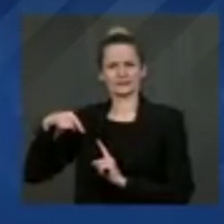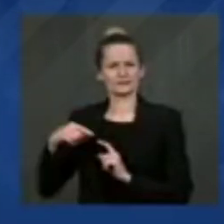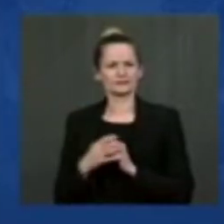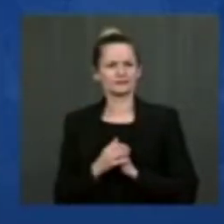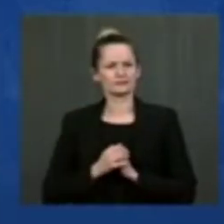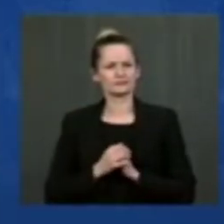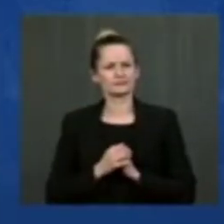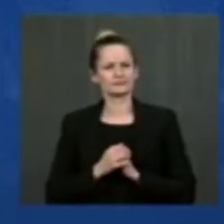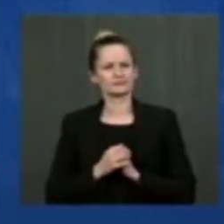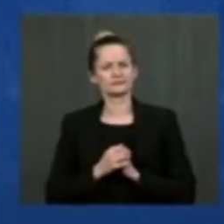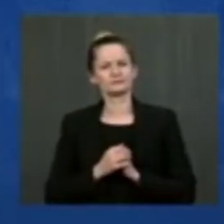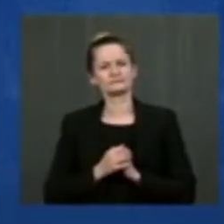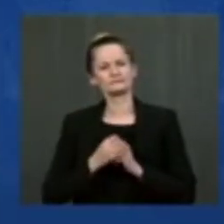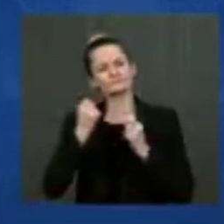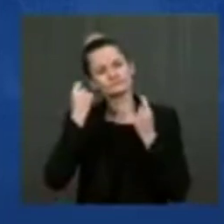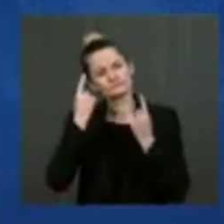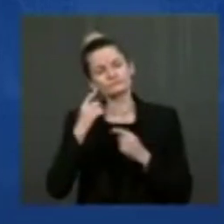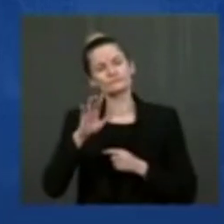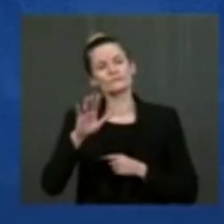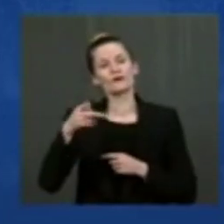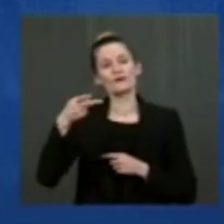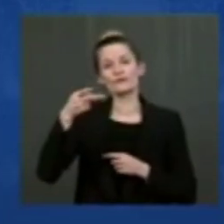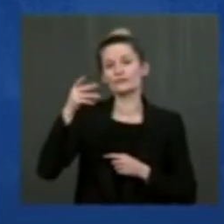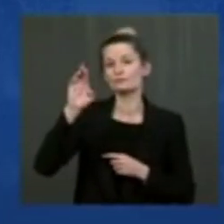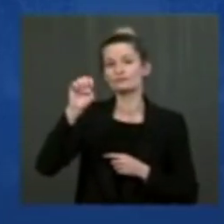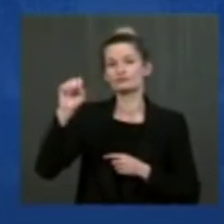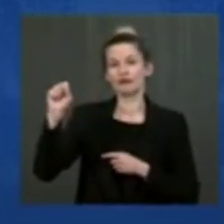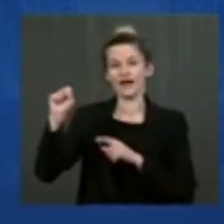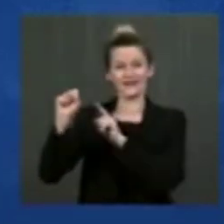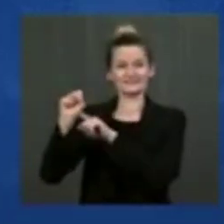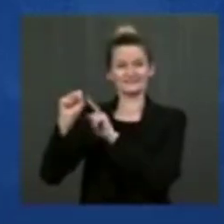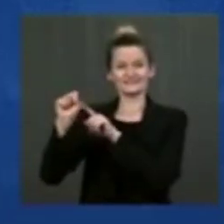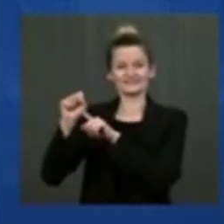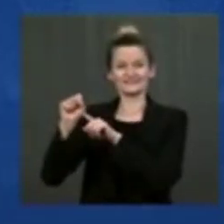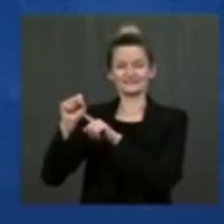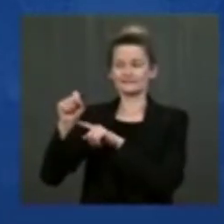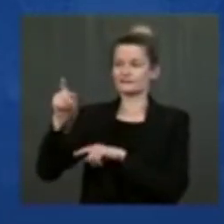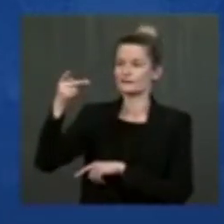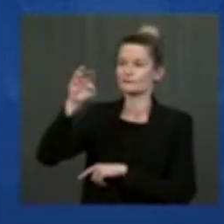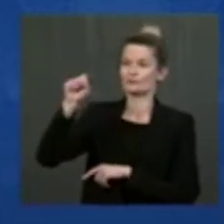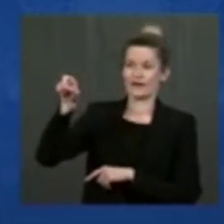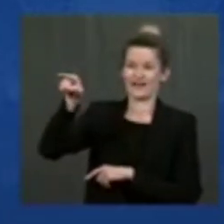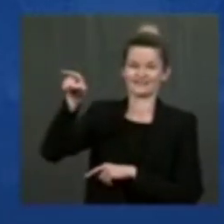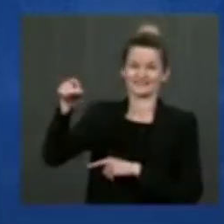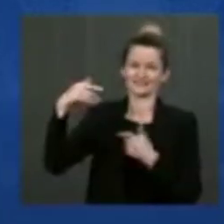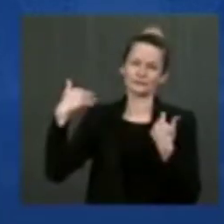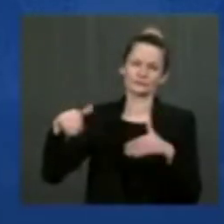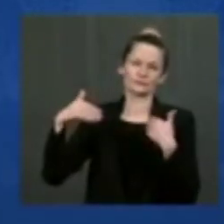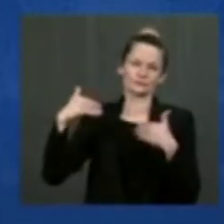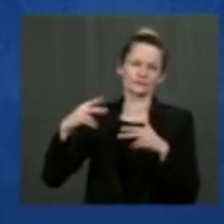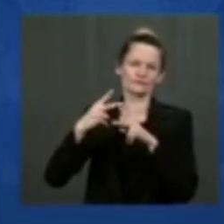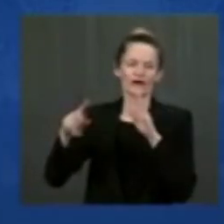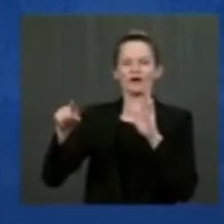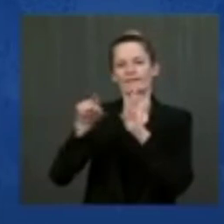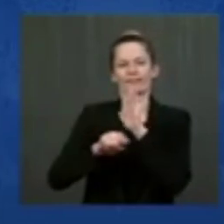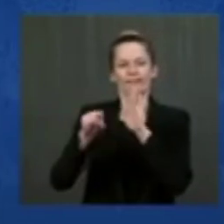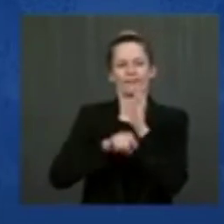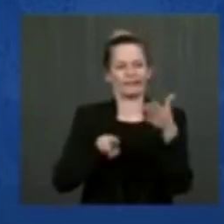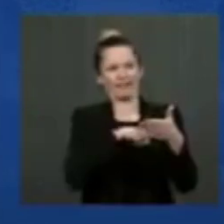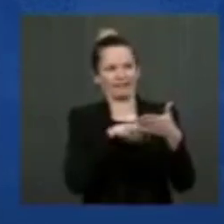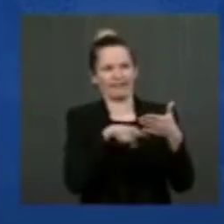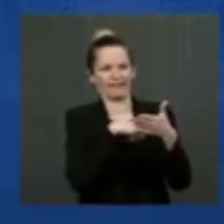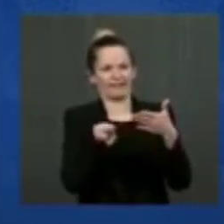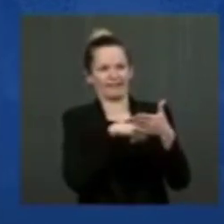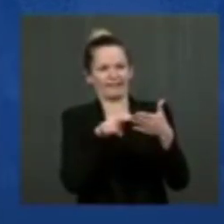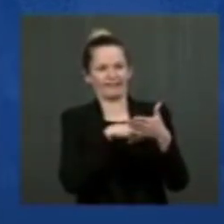just the press. A lot of people were very, very skeptical that when I was talking about we had to deal with the environment, that labor would never